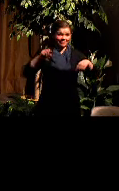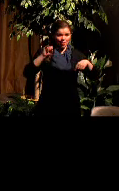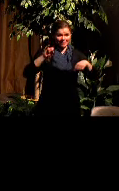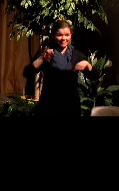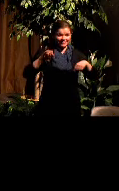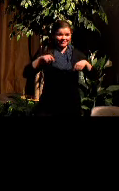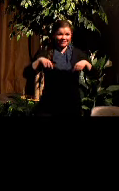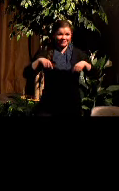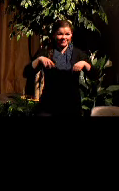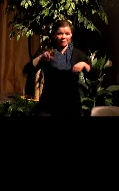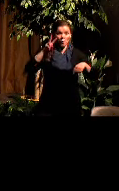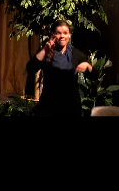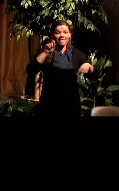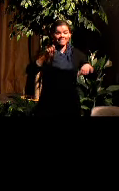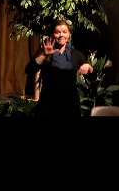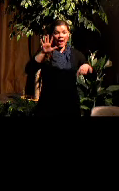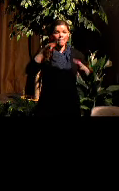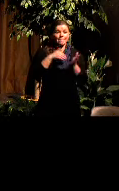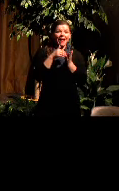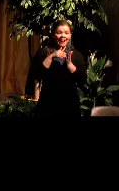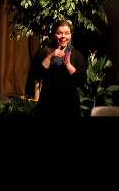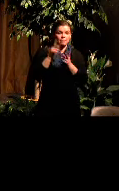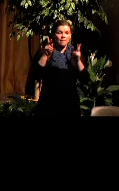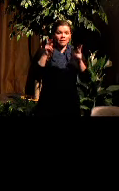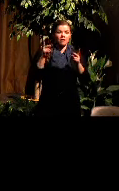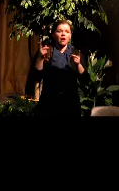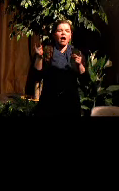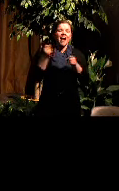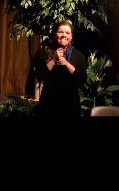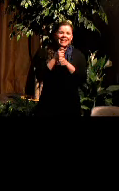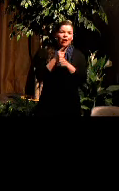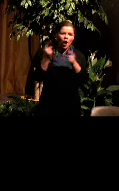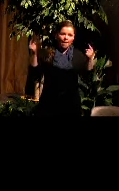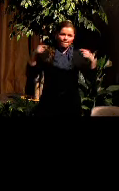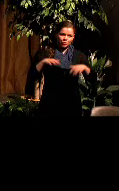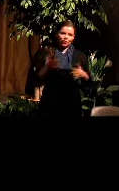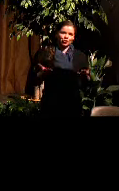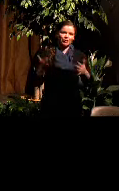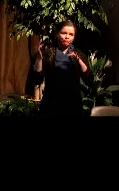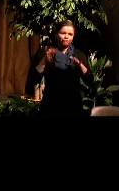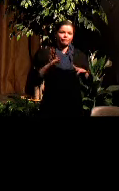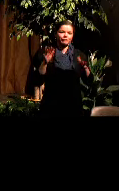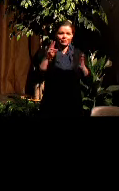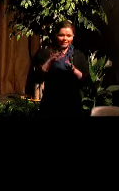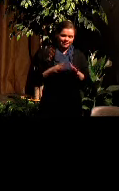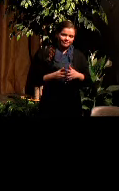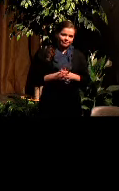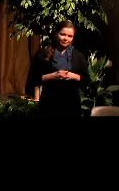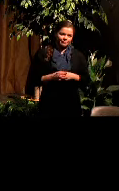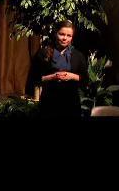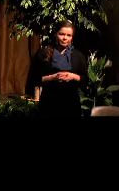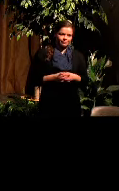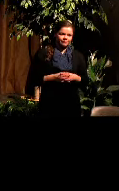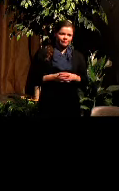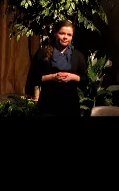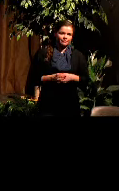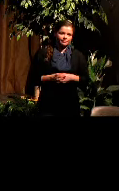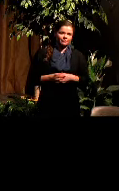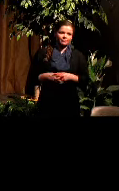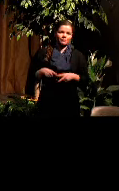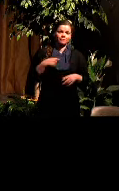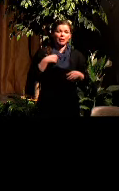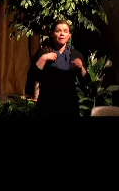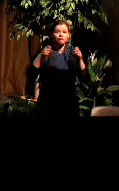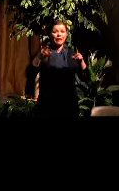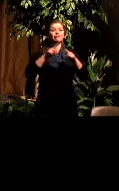gates every day or every year. And not only that, I can do my science, but I have the opportunity to reach the general